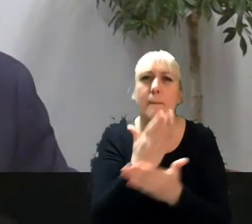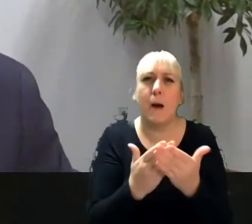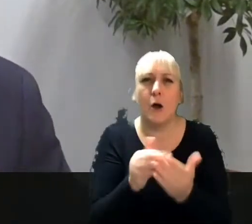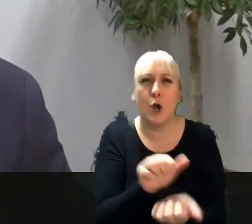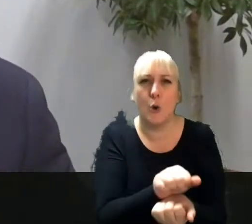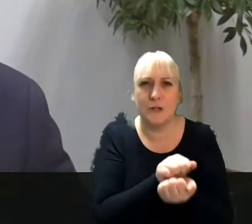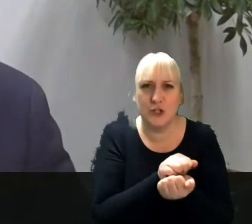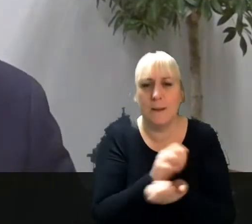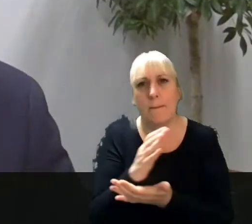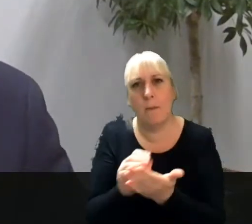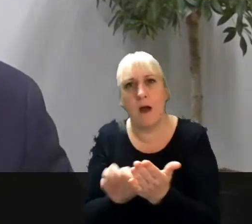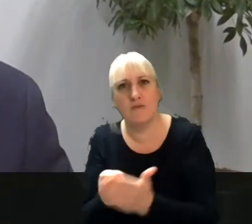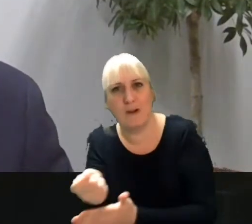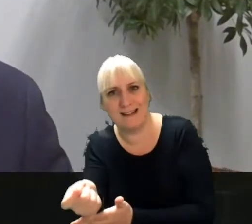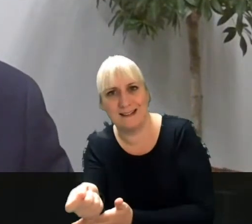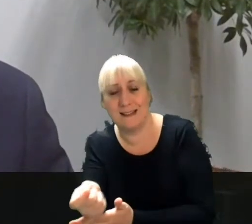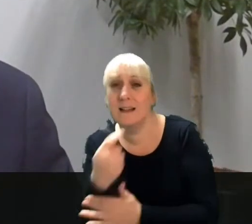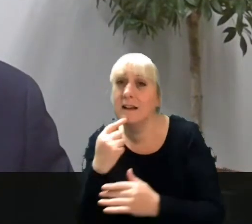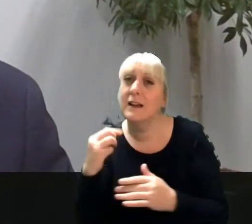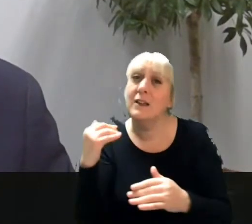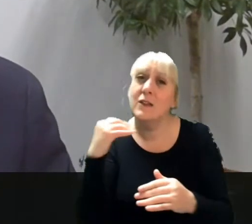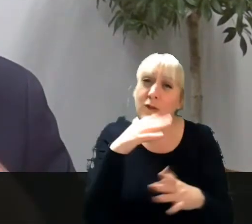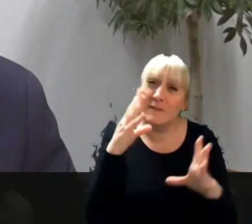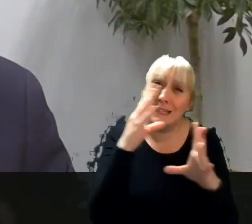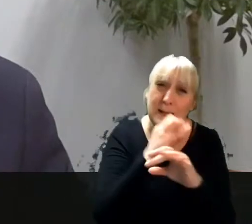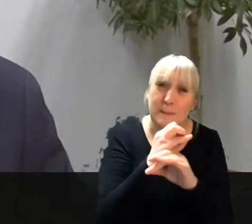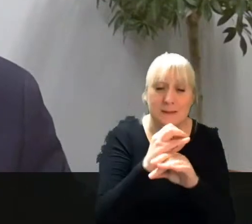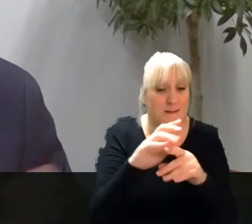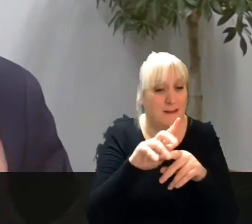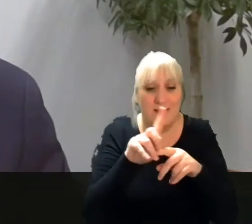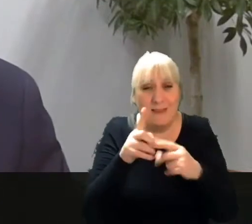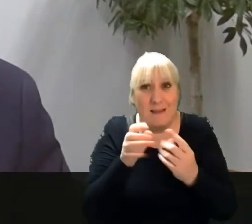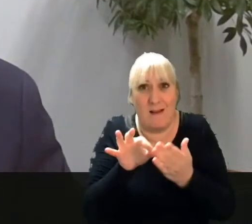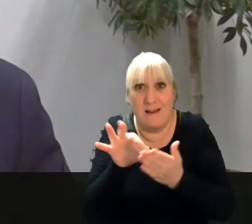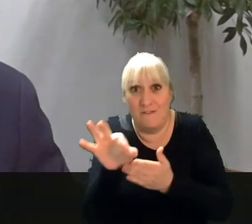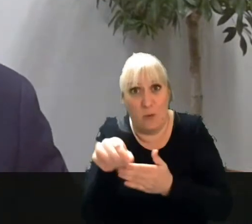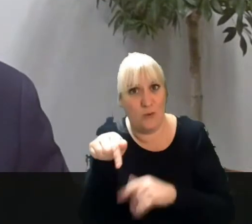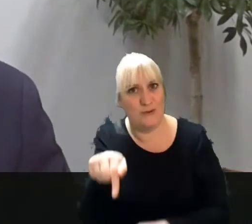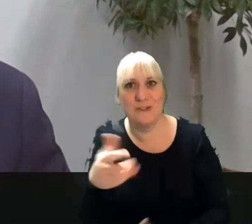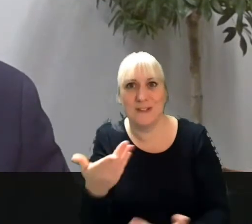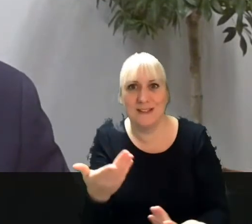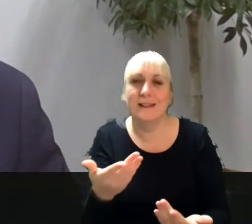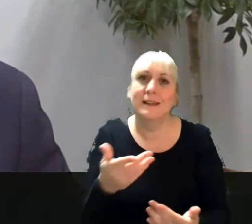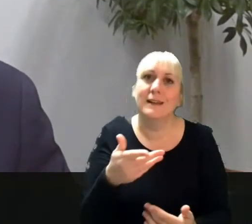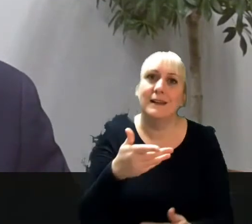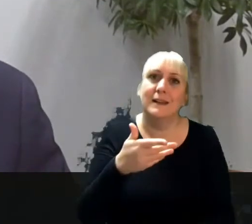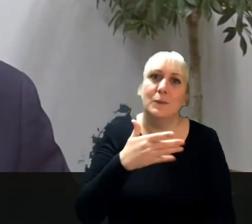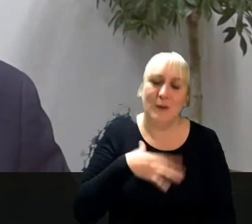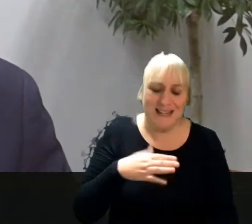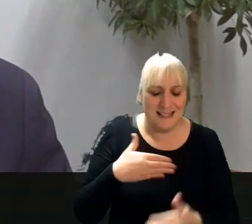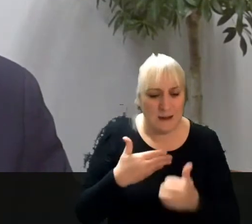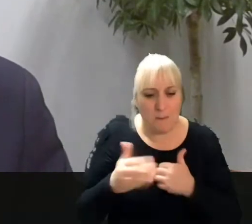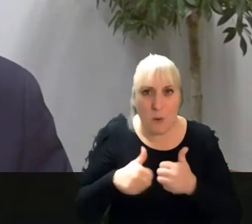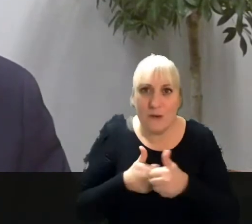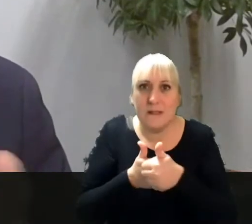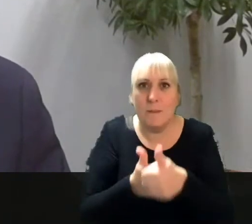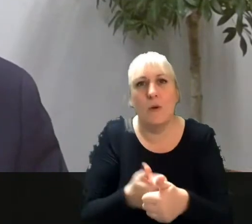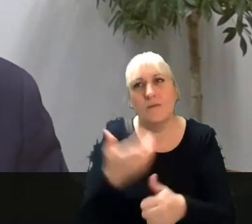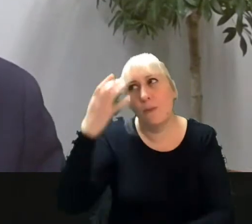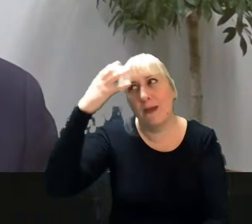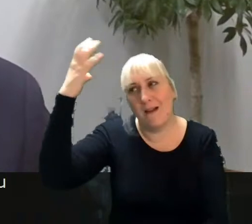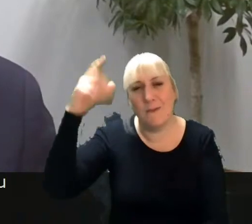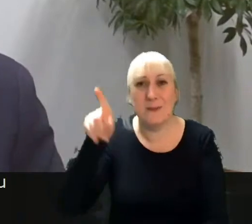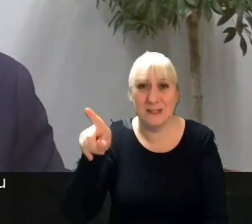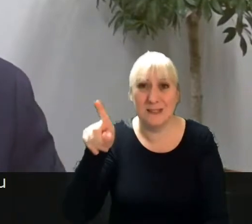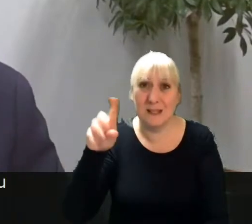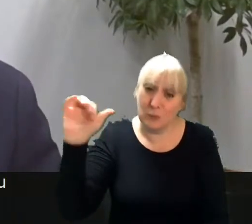that the rough sleepers you're talking about can't afford to live in. But frankly speaking, we can't do it without more support from the government. We should be building homes